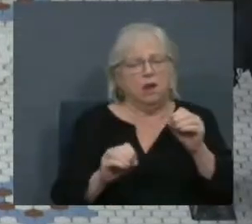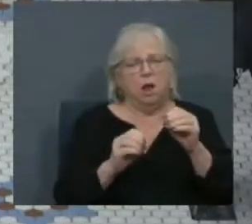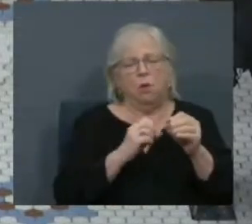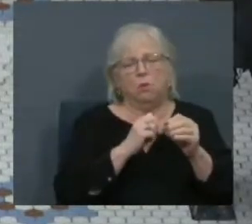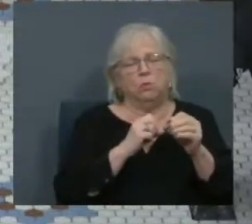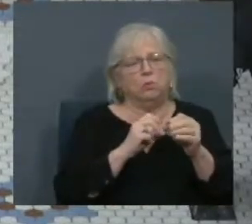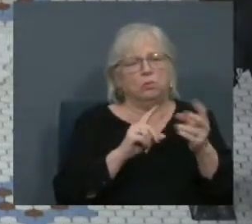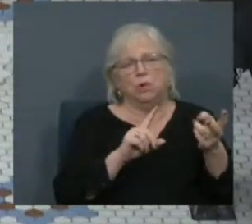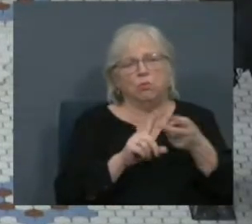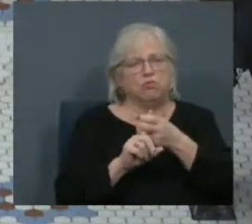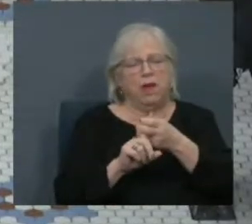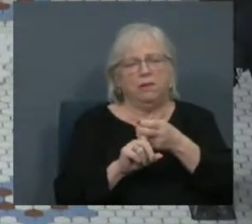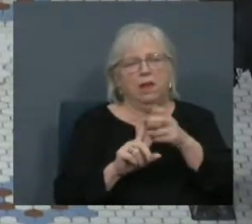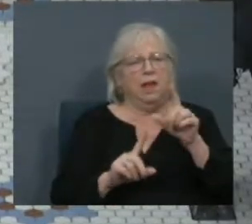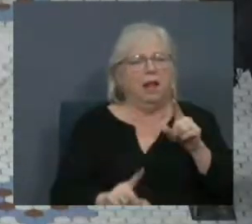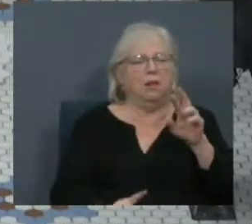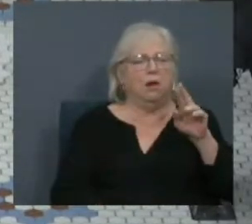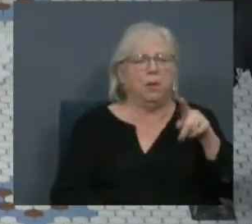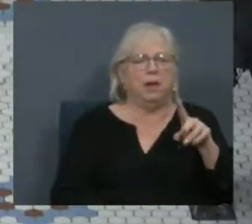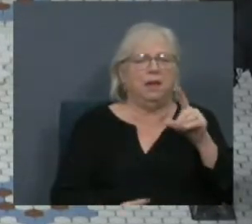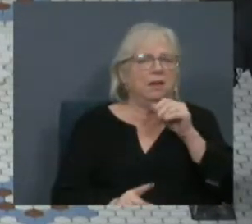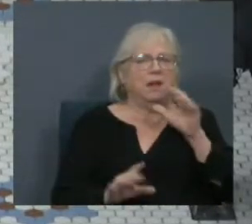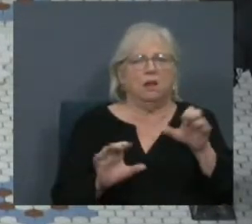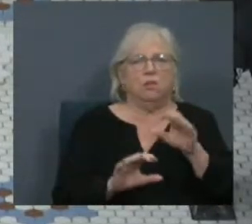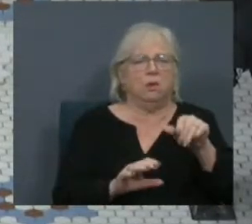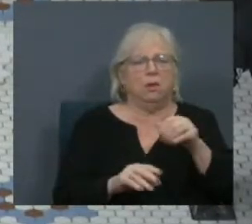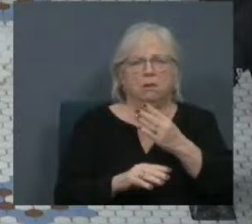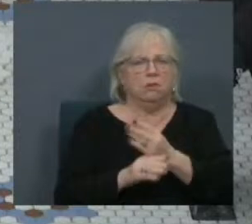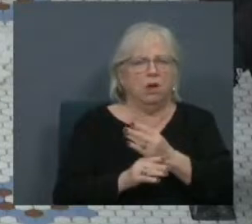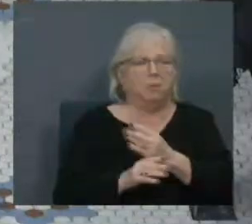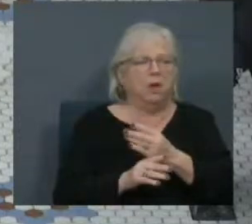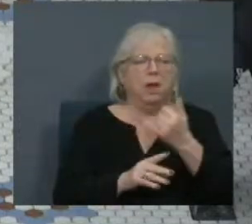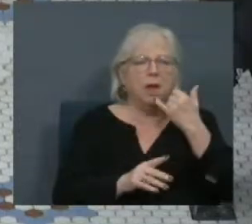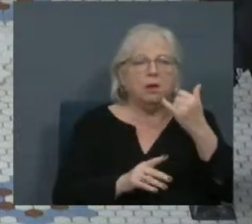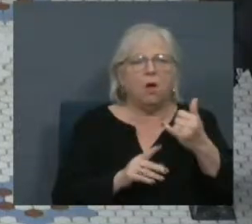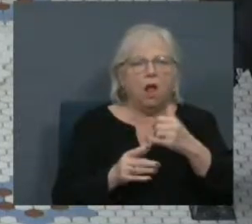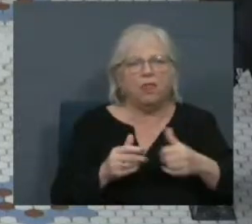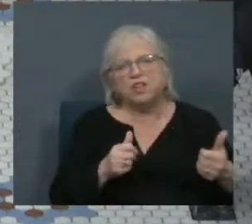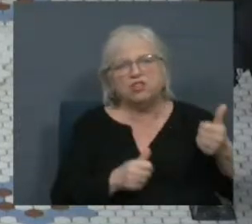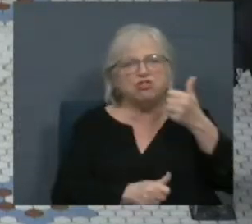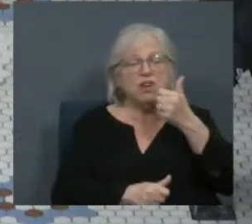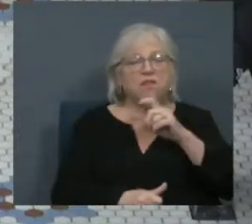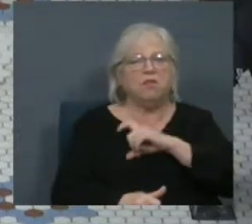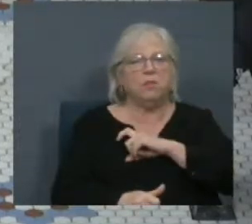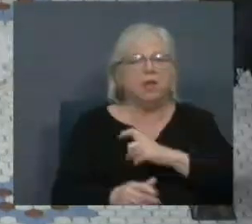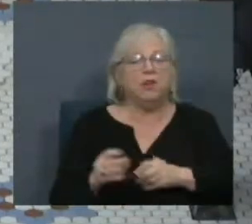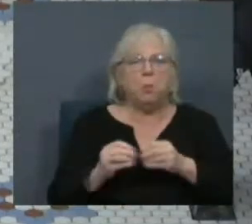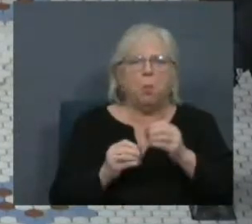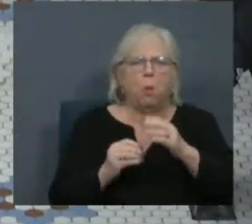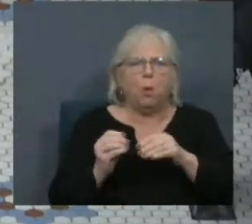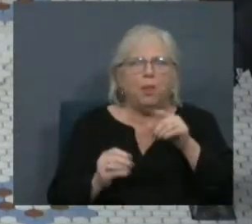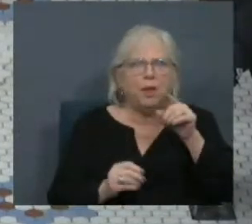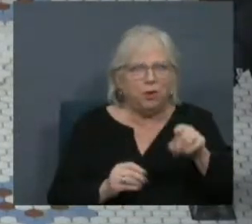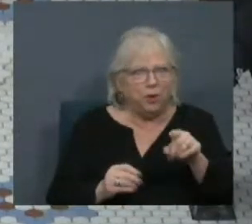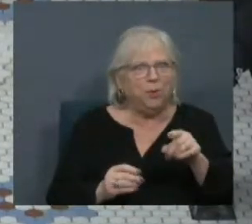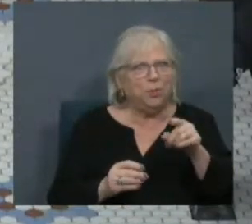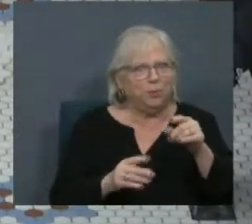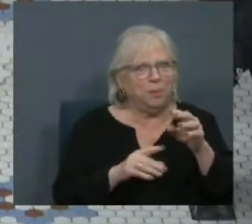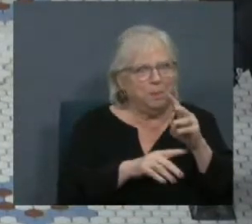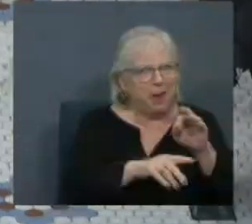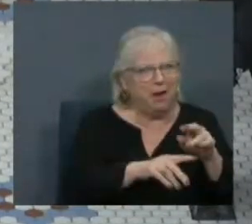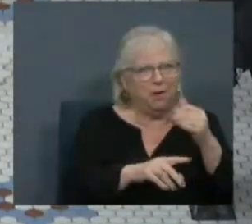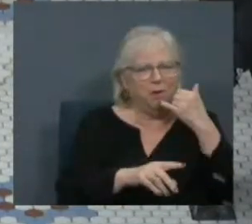LRPD is not doing their job. I called the chief of police more than you probably call the chief of